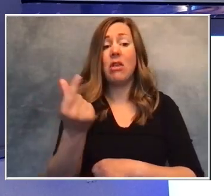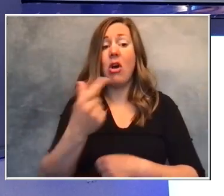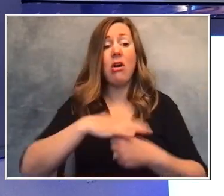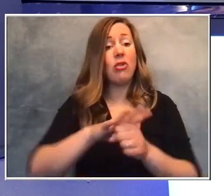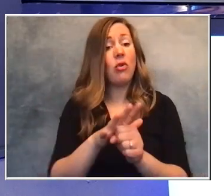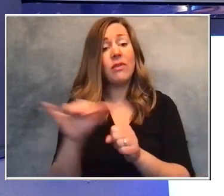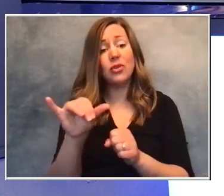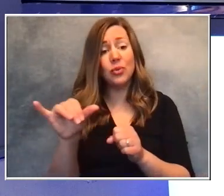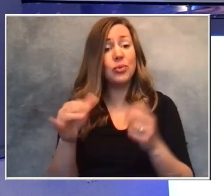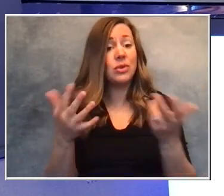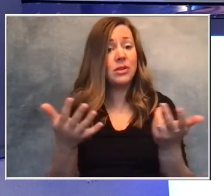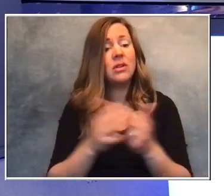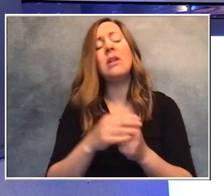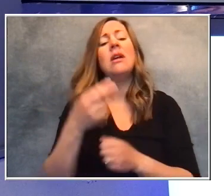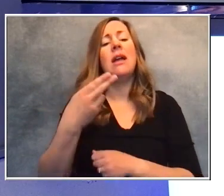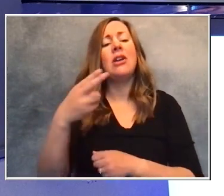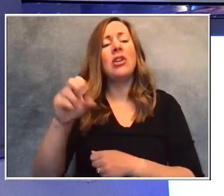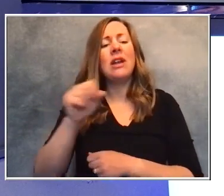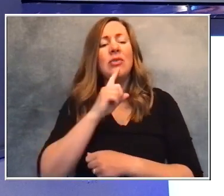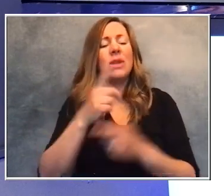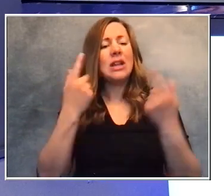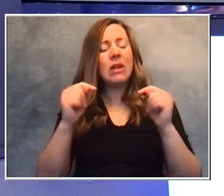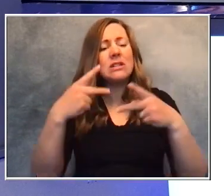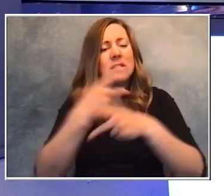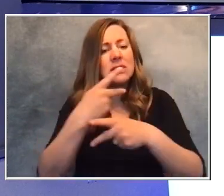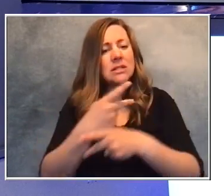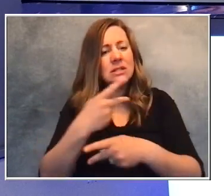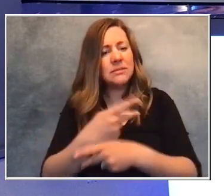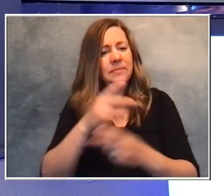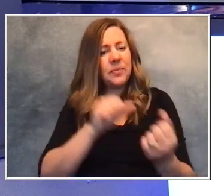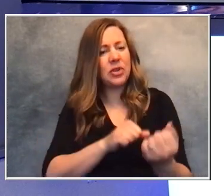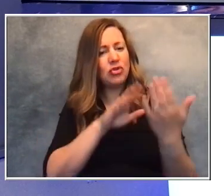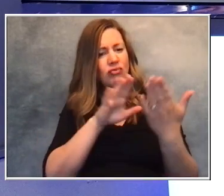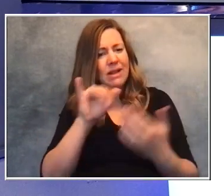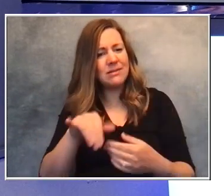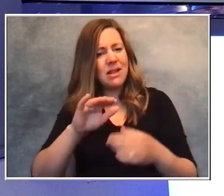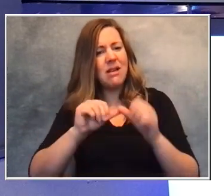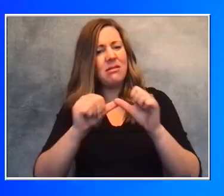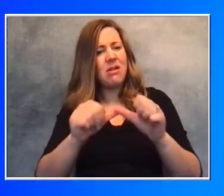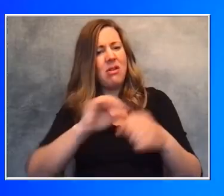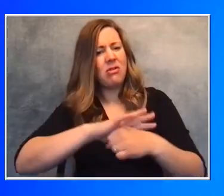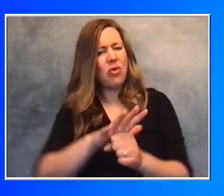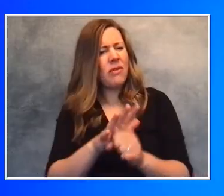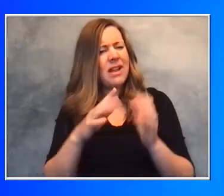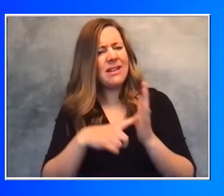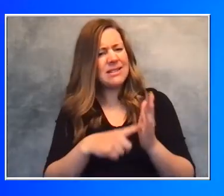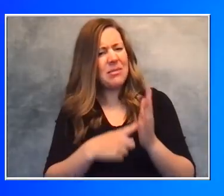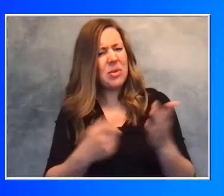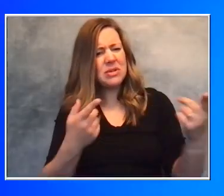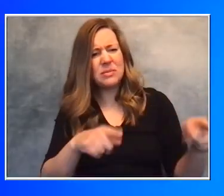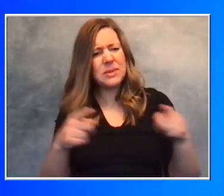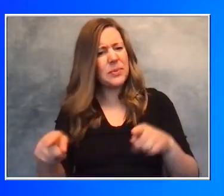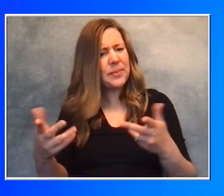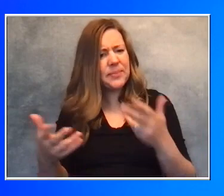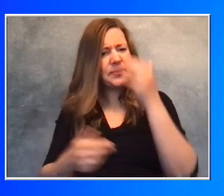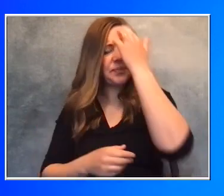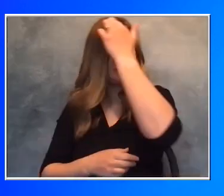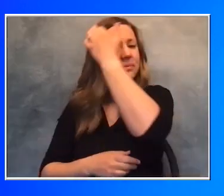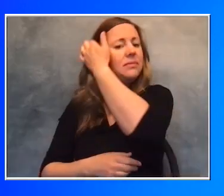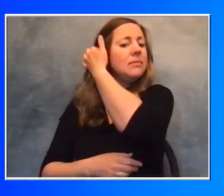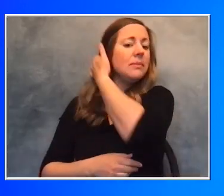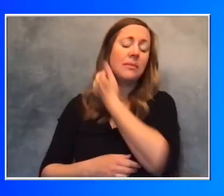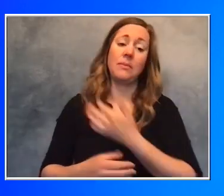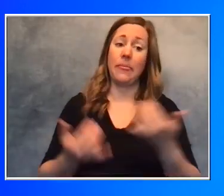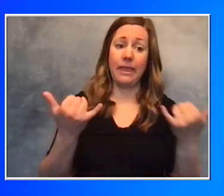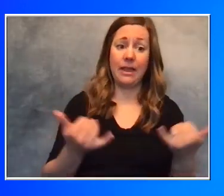has aggressively been working to address long COVID. Give us some of the examples of what things are going on. Well, right now we are really taking a whole of